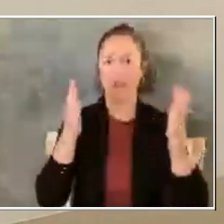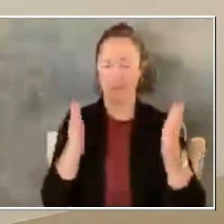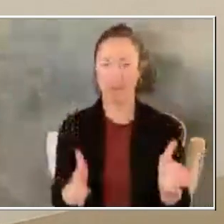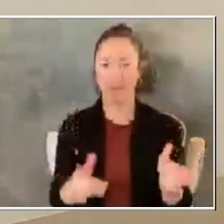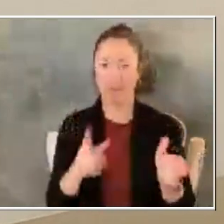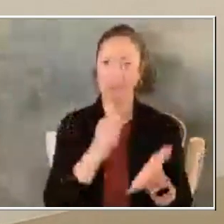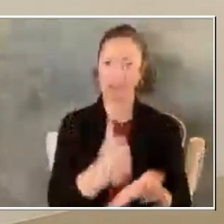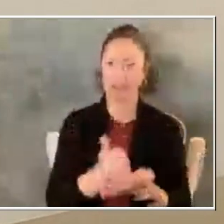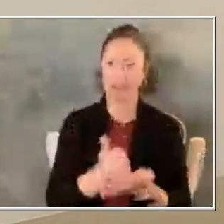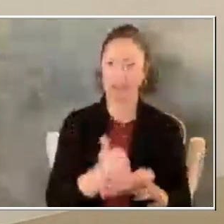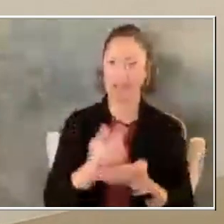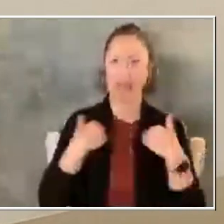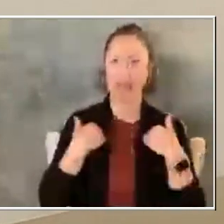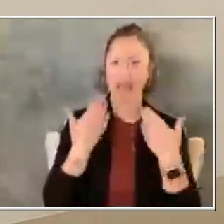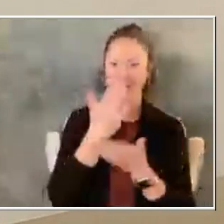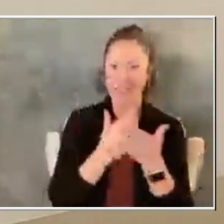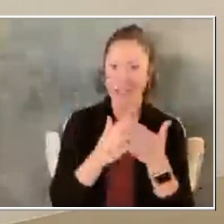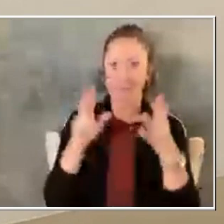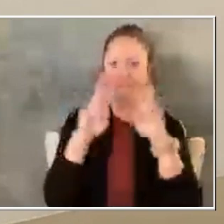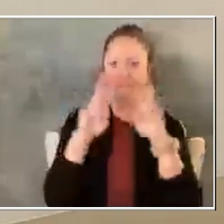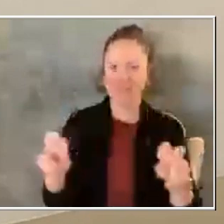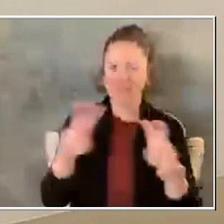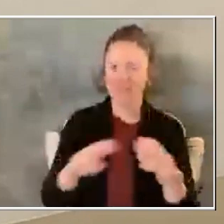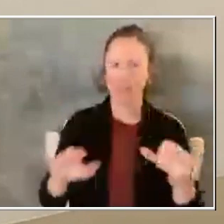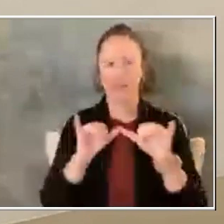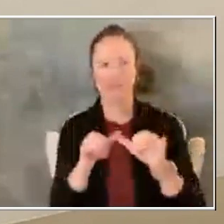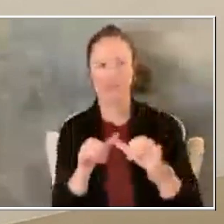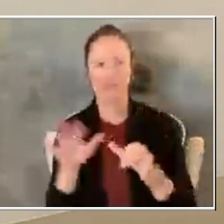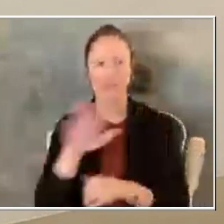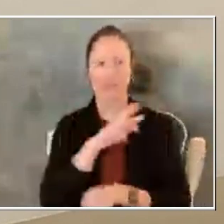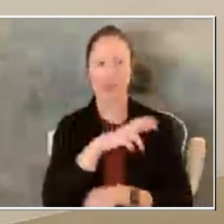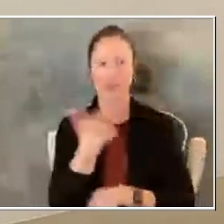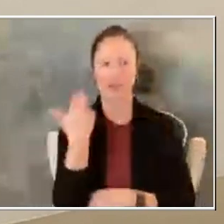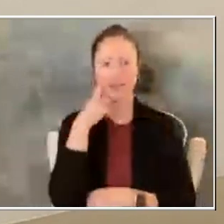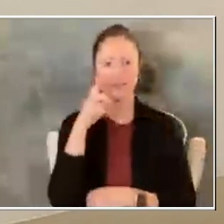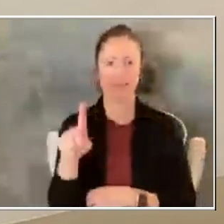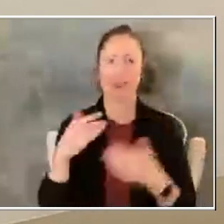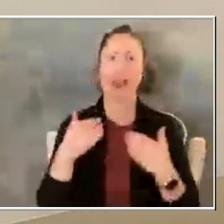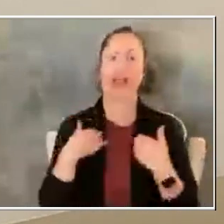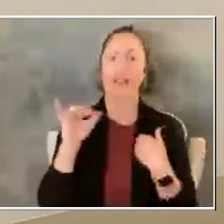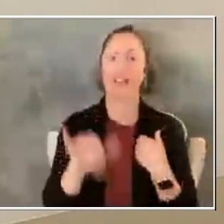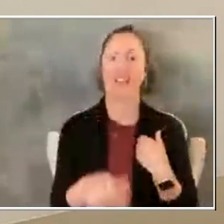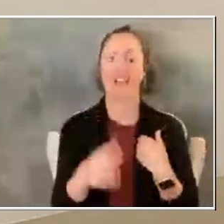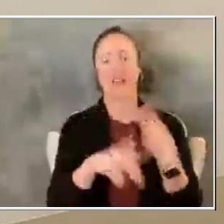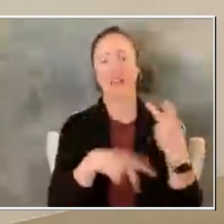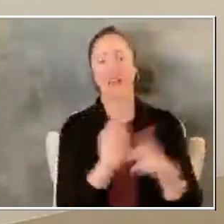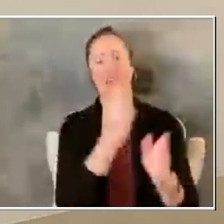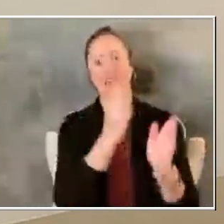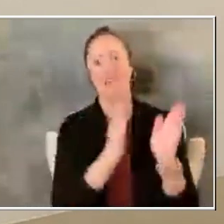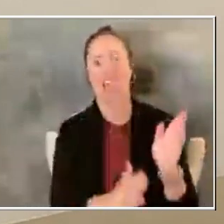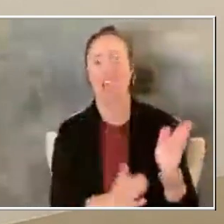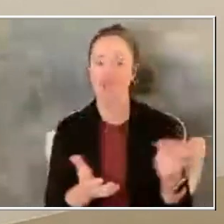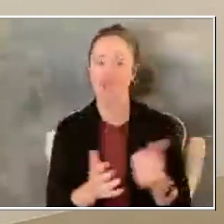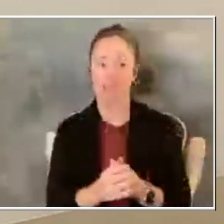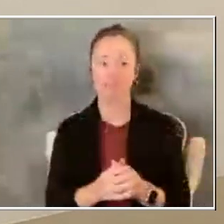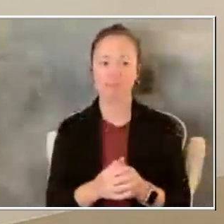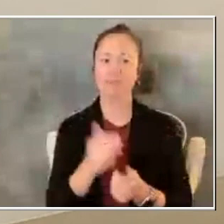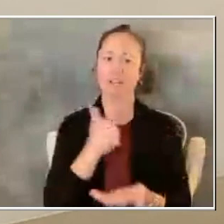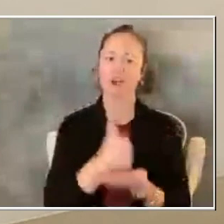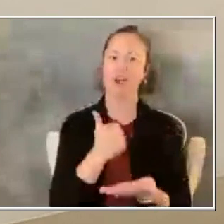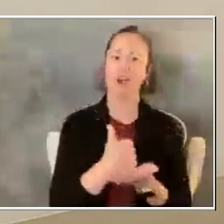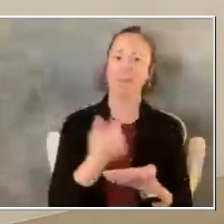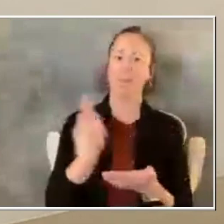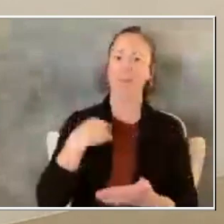us some assessment or some measure of their risk of sustaining one of those fragility fractures or osteoporotic fractures, and help us